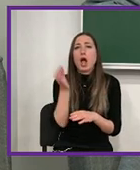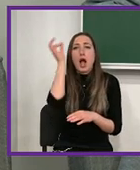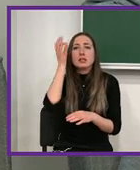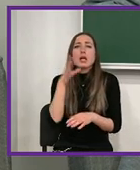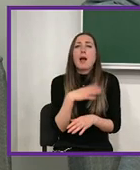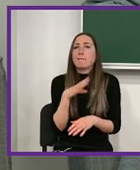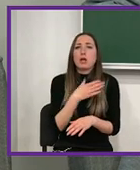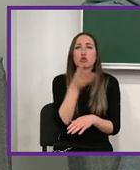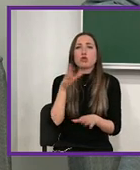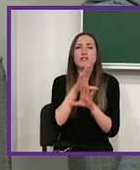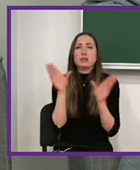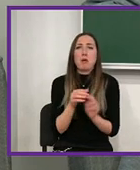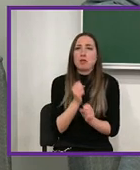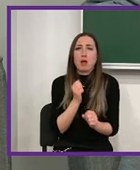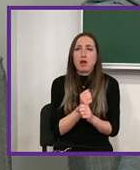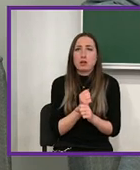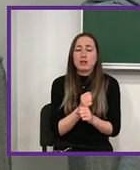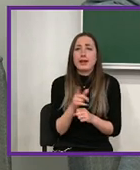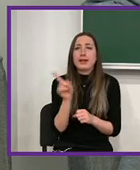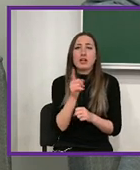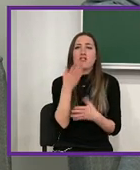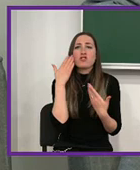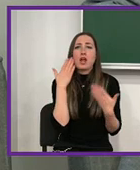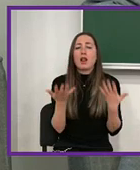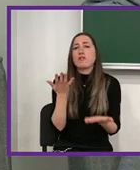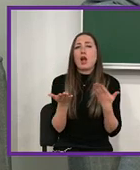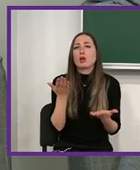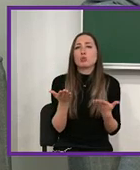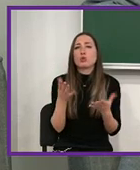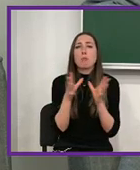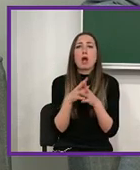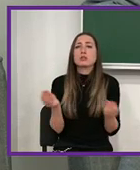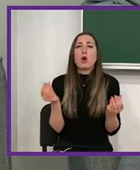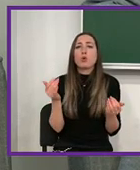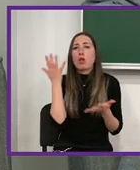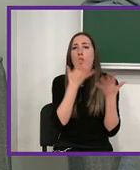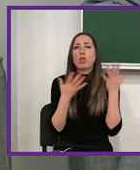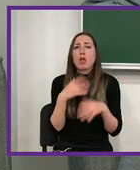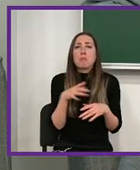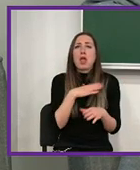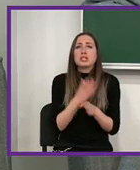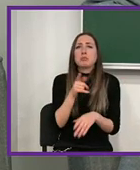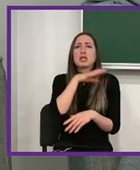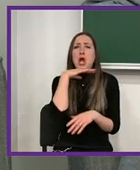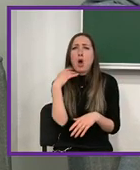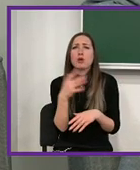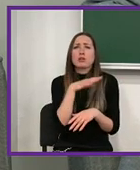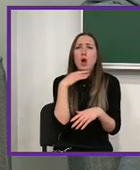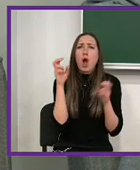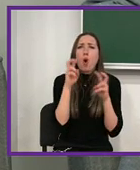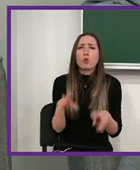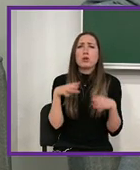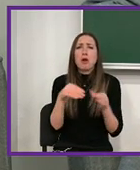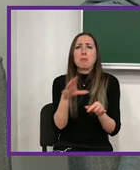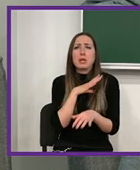It's easy to get lost in, okay, we've conducted this and this many audits this year, and we've done a human rights impact assessment